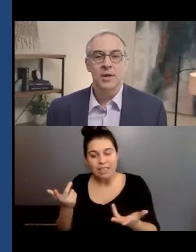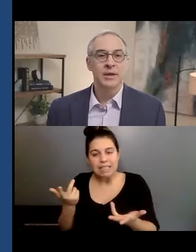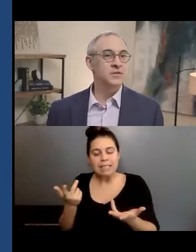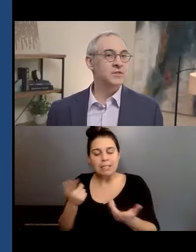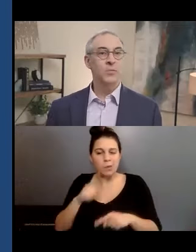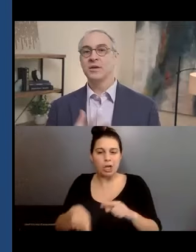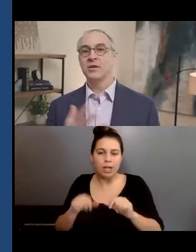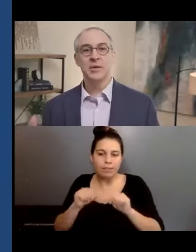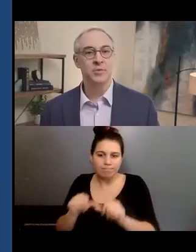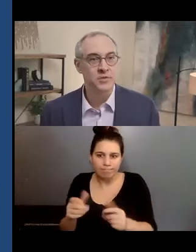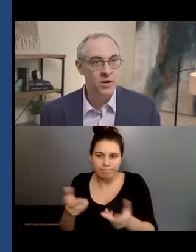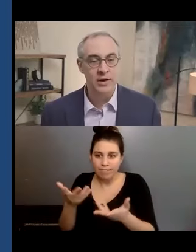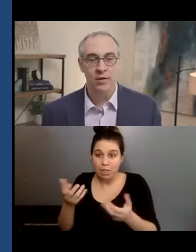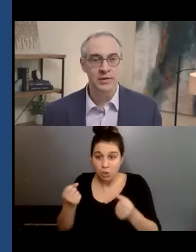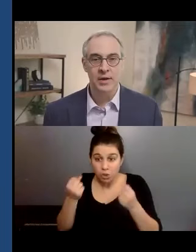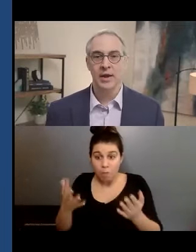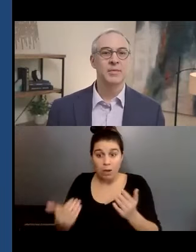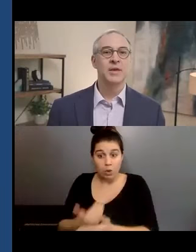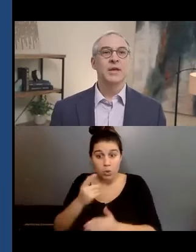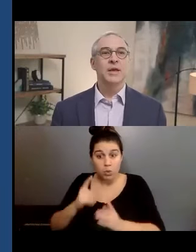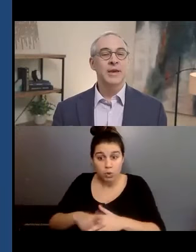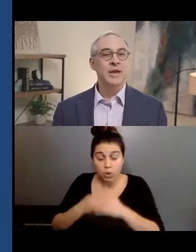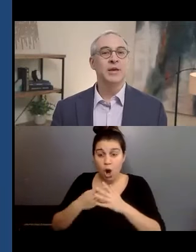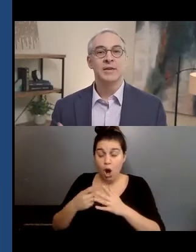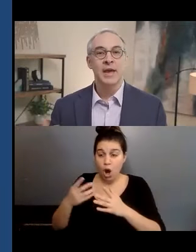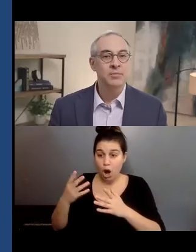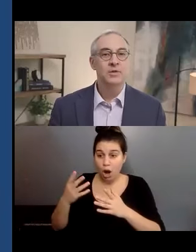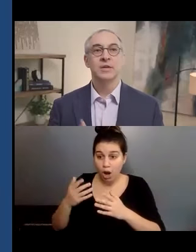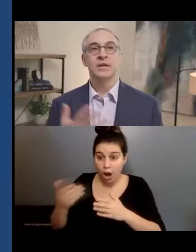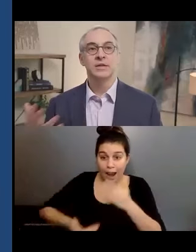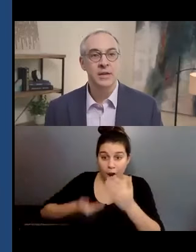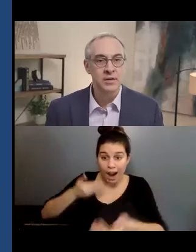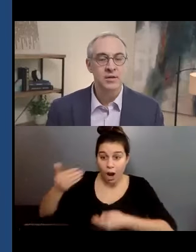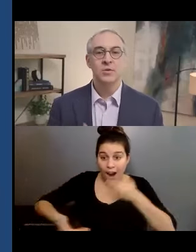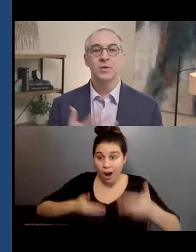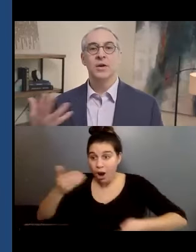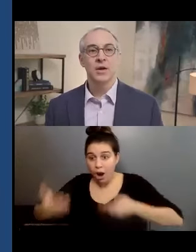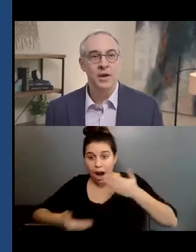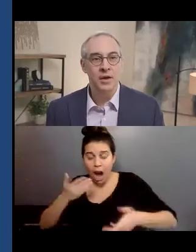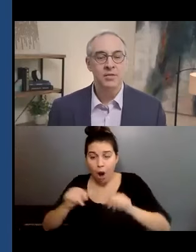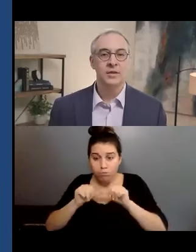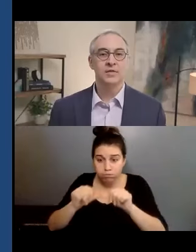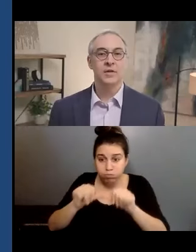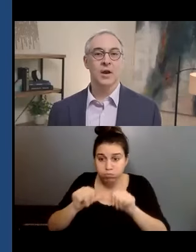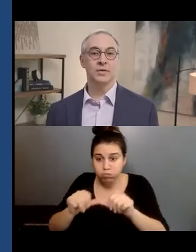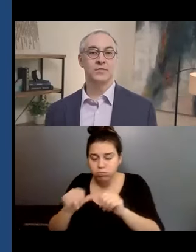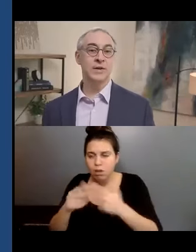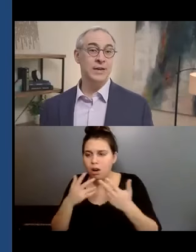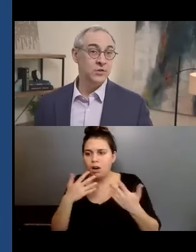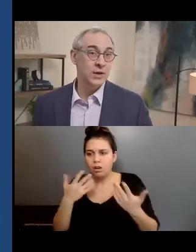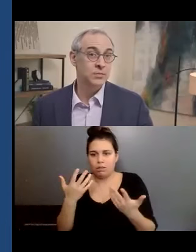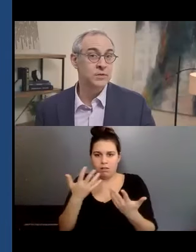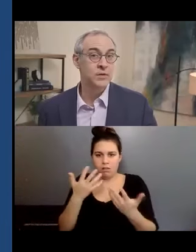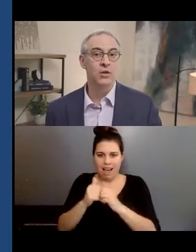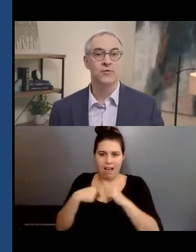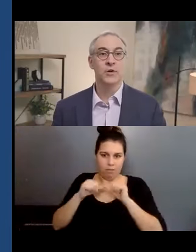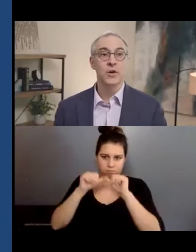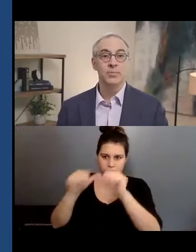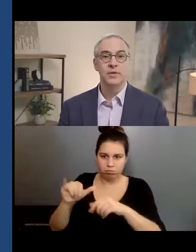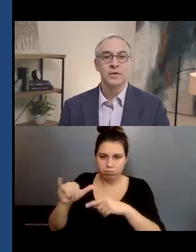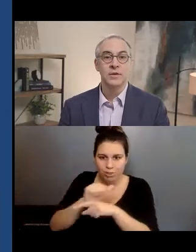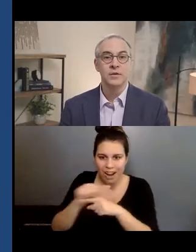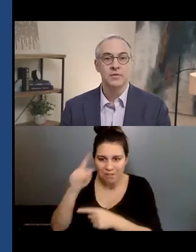untenable because so many new people starting all the time. It became untenable to continue this kind of training. And so as a result,